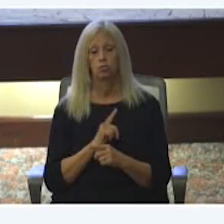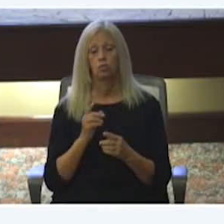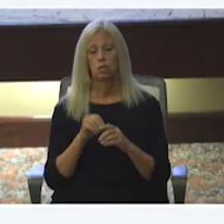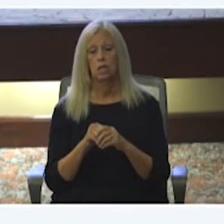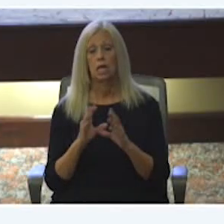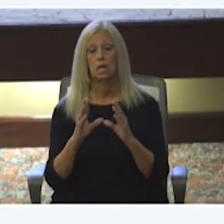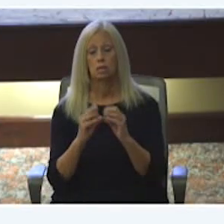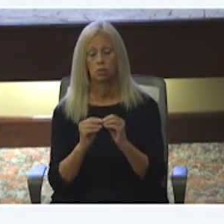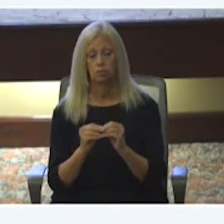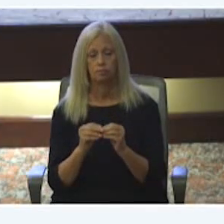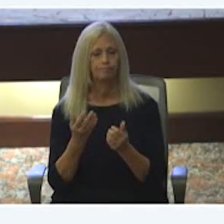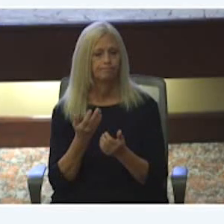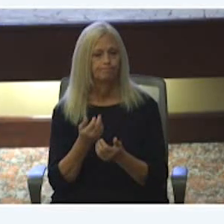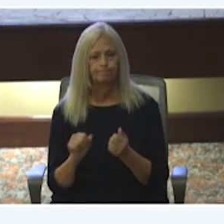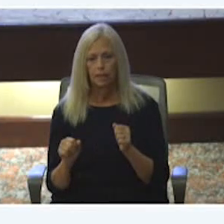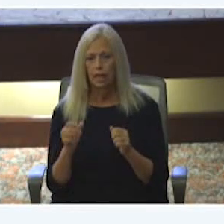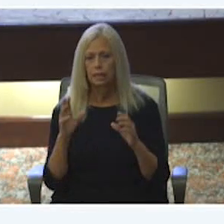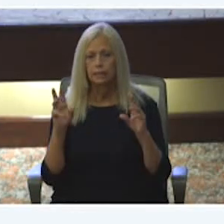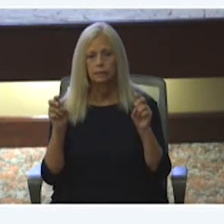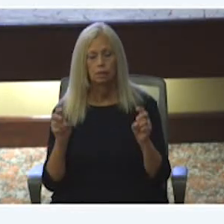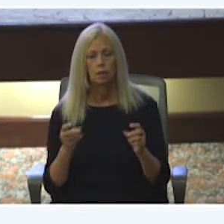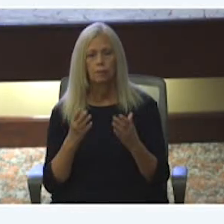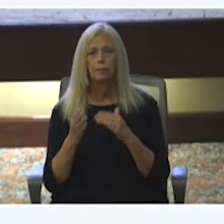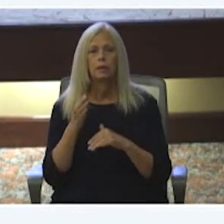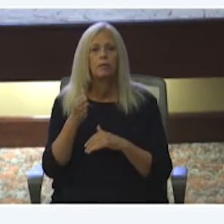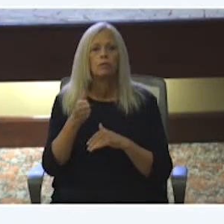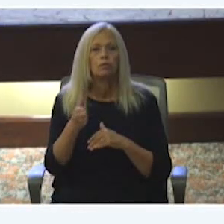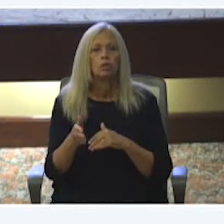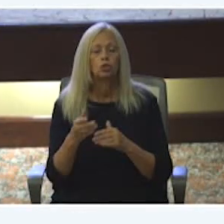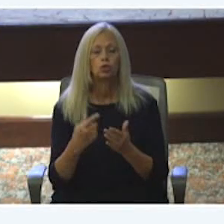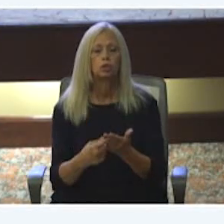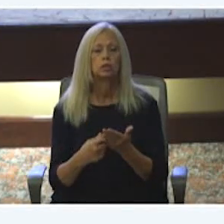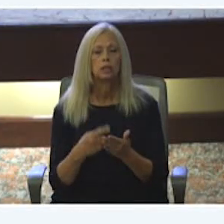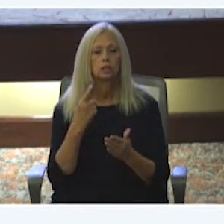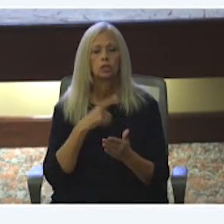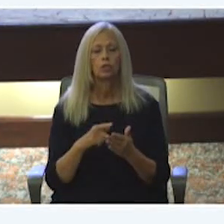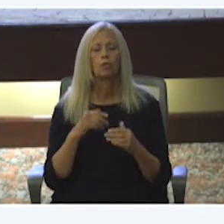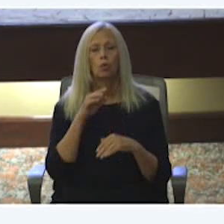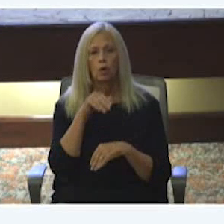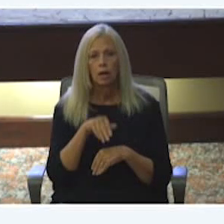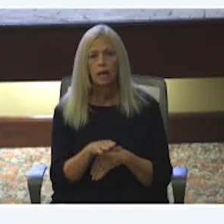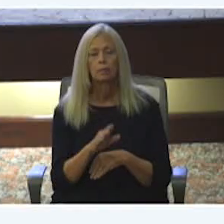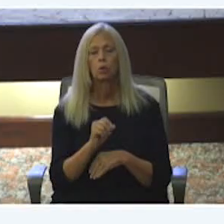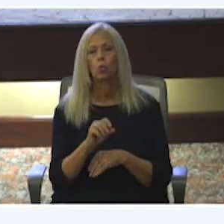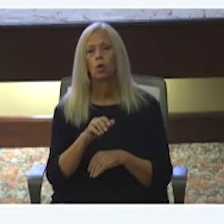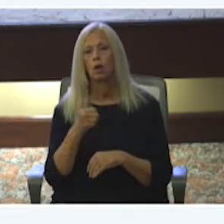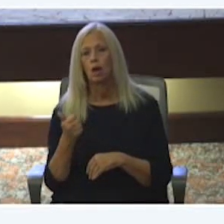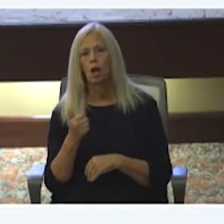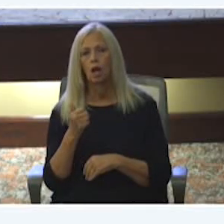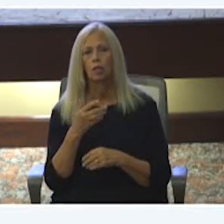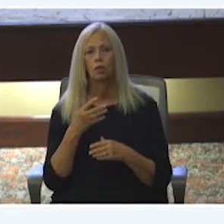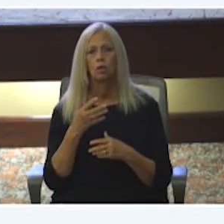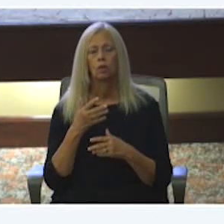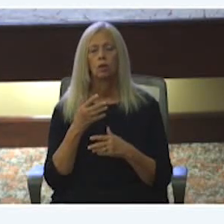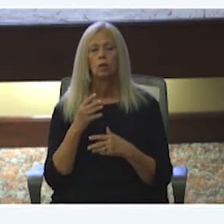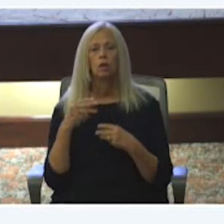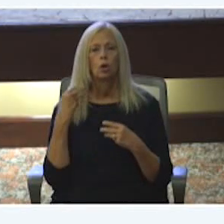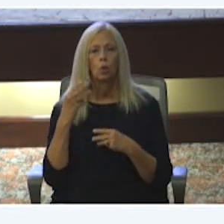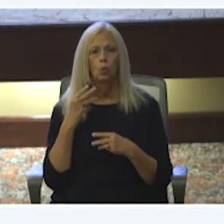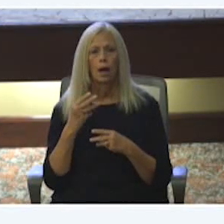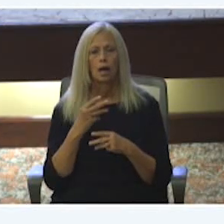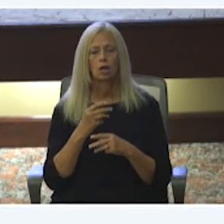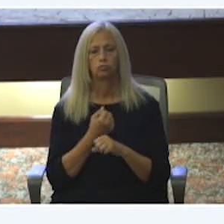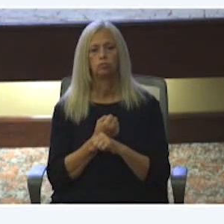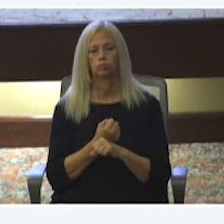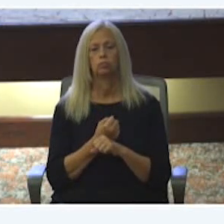to be any topics that might be useful for future discussions related to elephants or other wild captive animals. In August, the